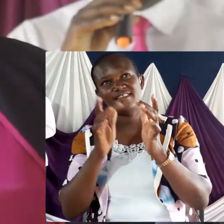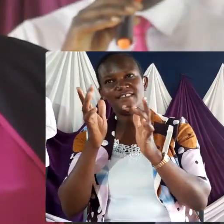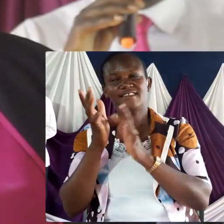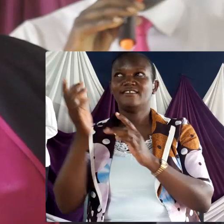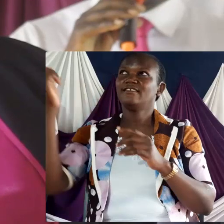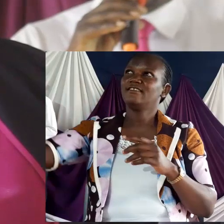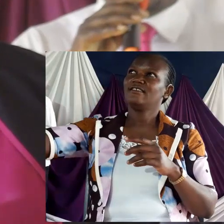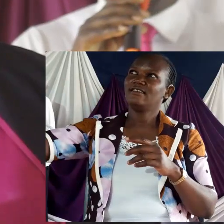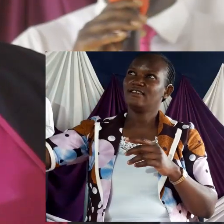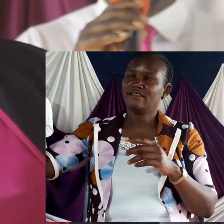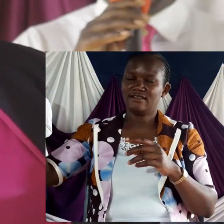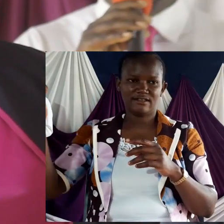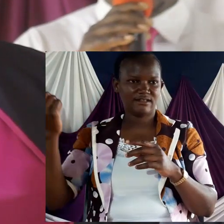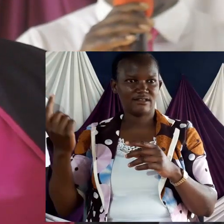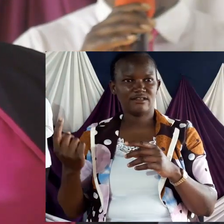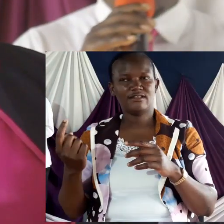do